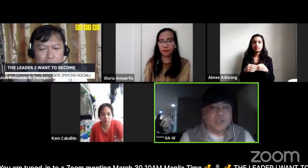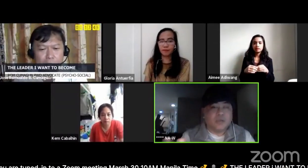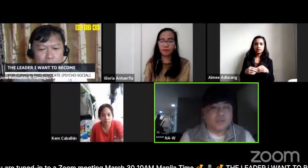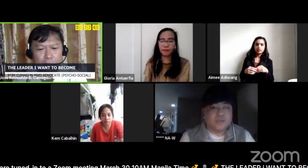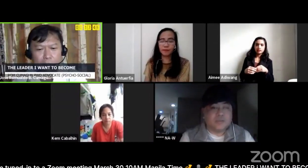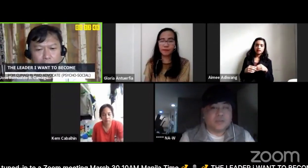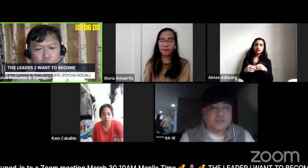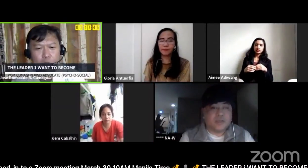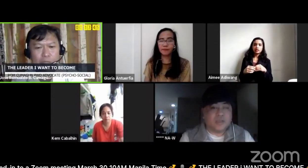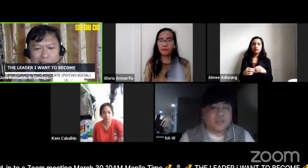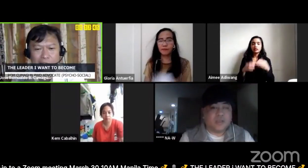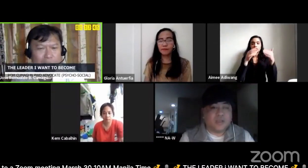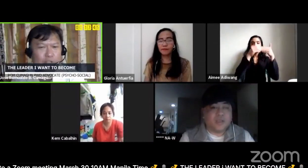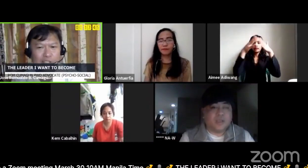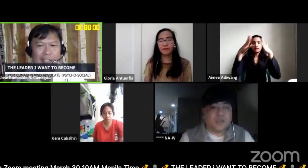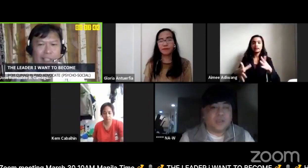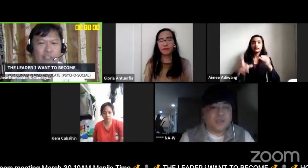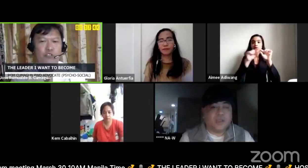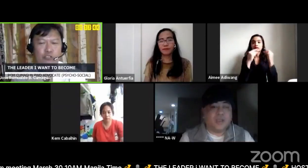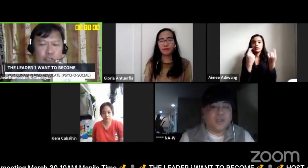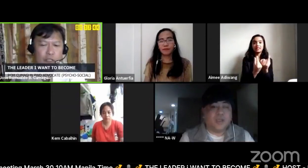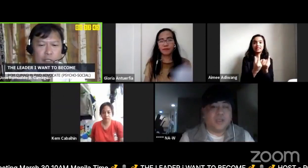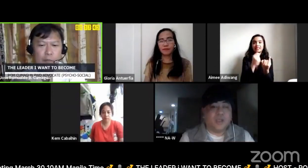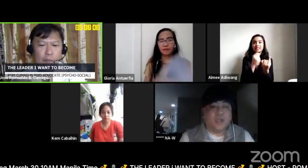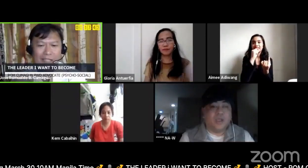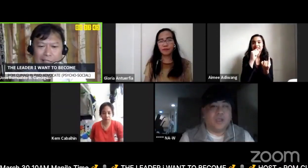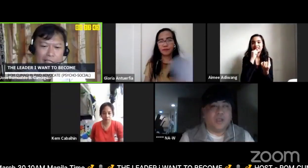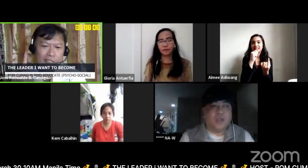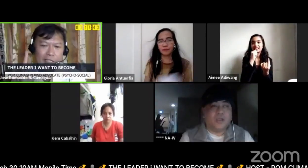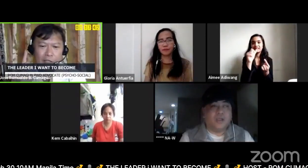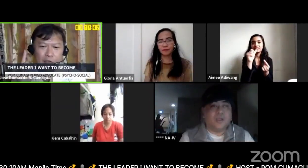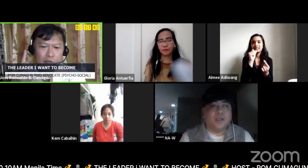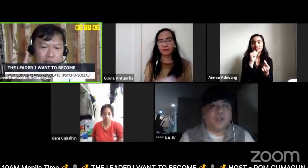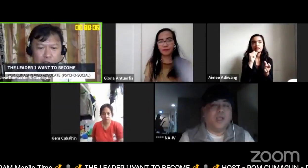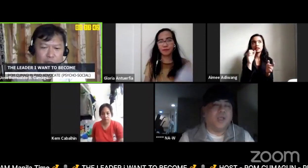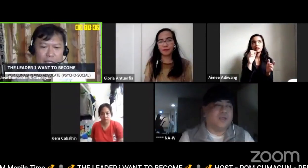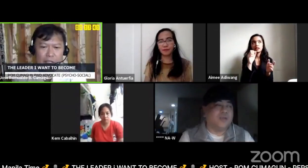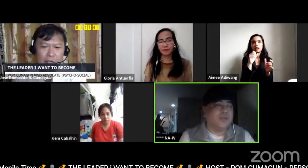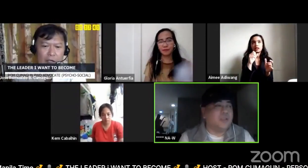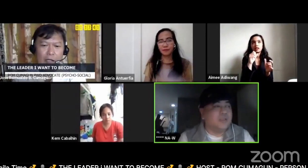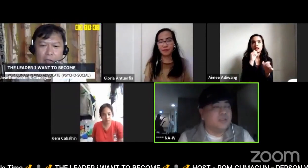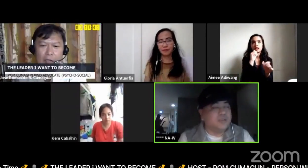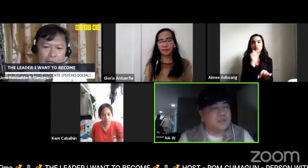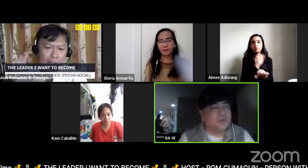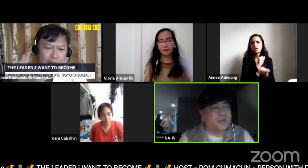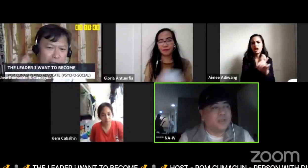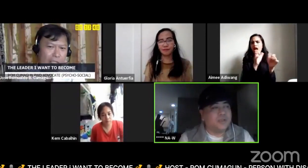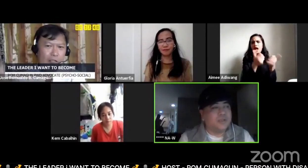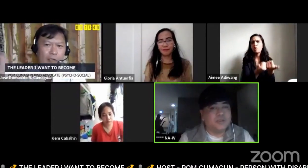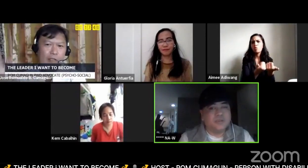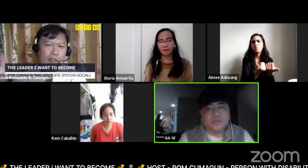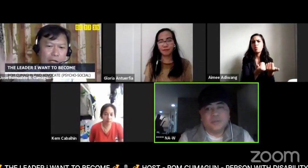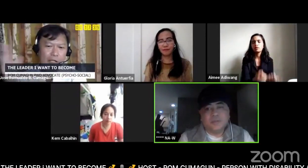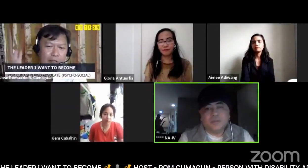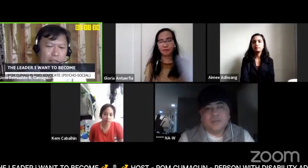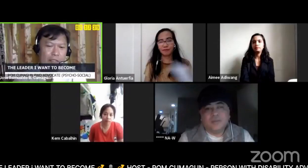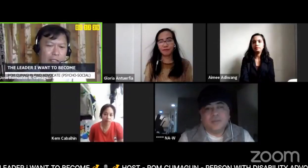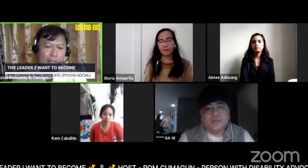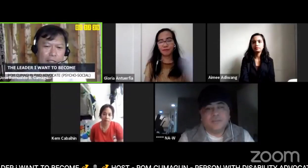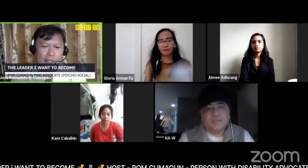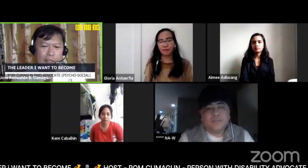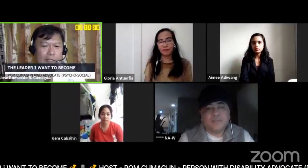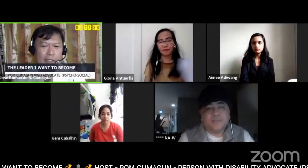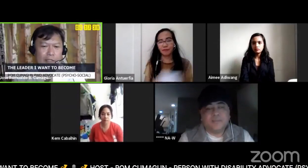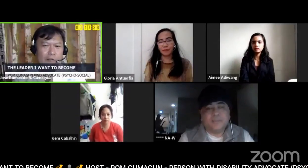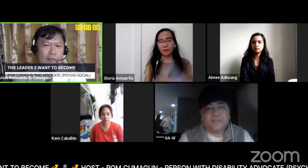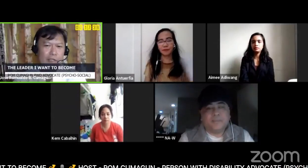nga. let's say the Now, leader of that group is not consensus building. He's not a consensus builder. okay. Taking you to a